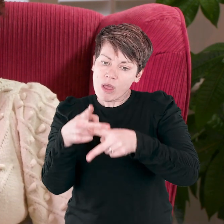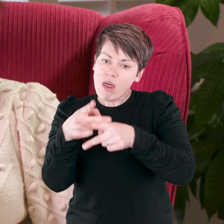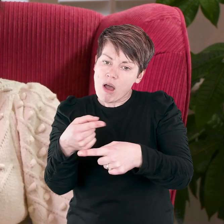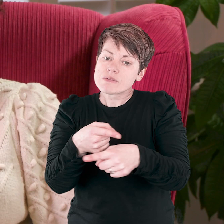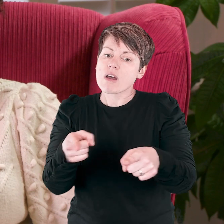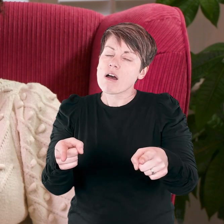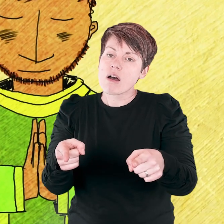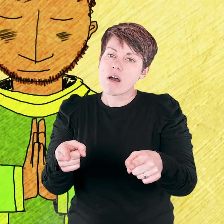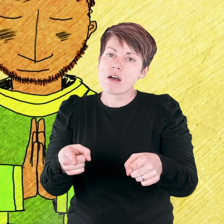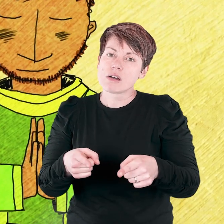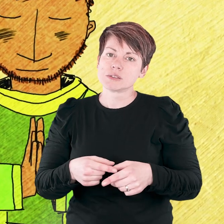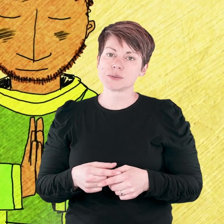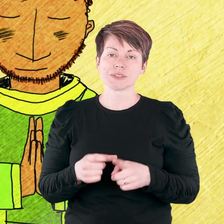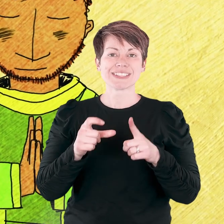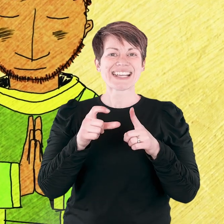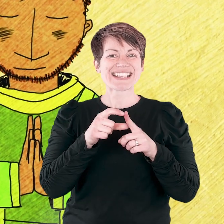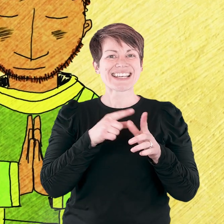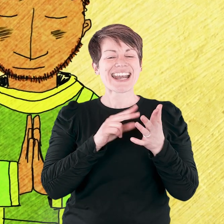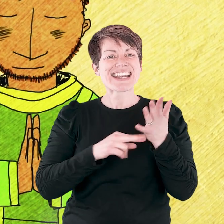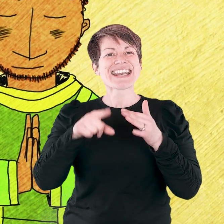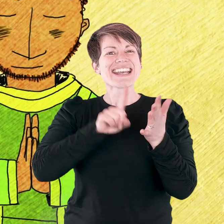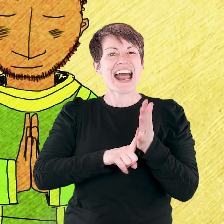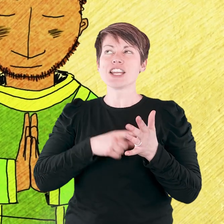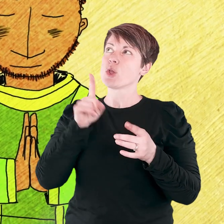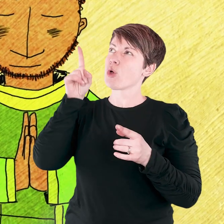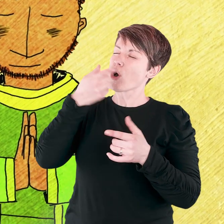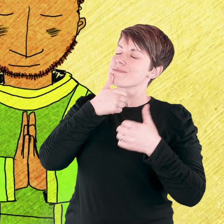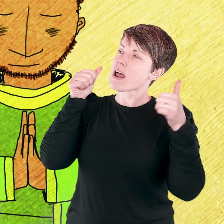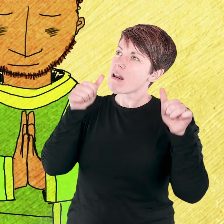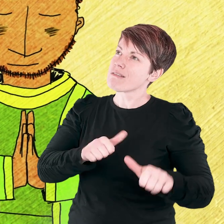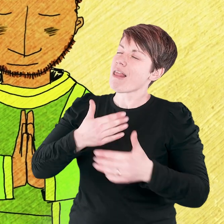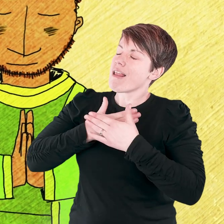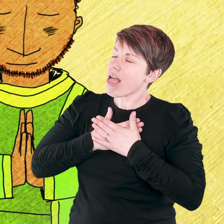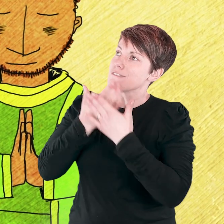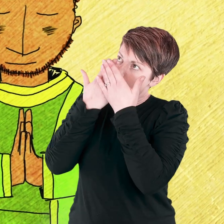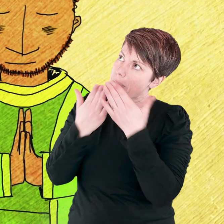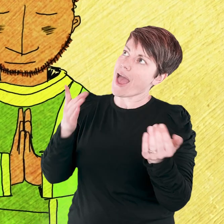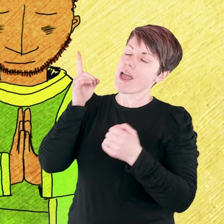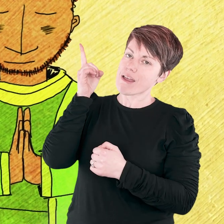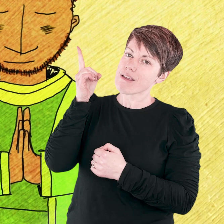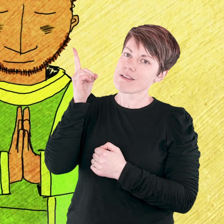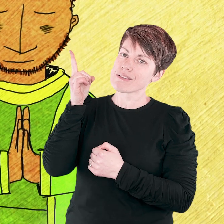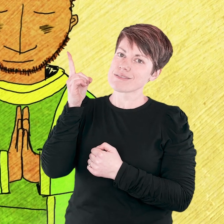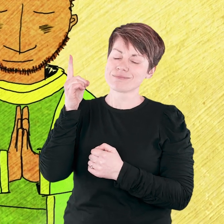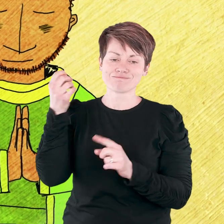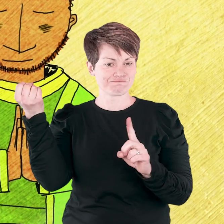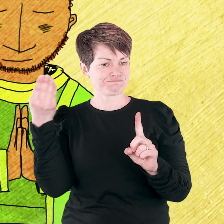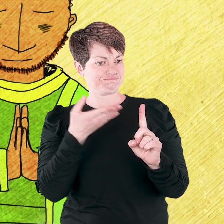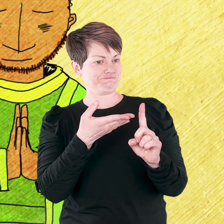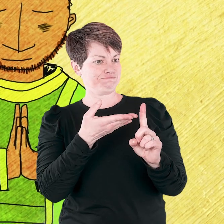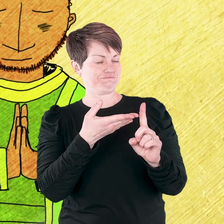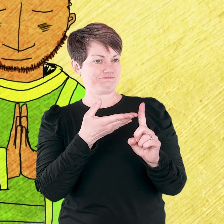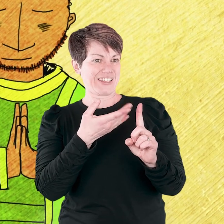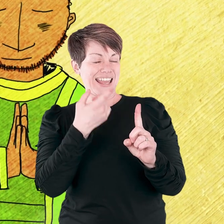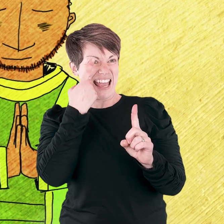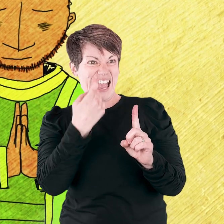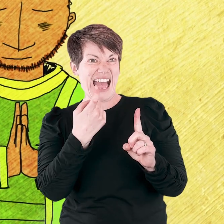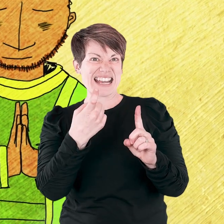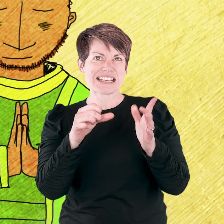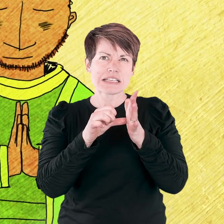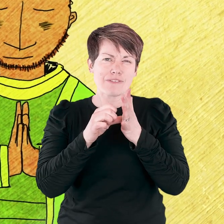looking after them. Daniel loved God and obeyed him. Now God made Daniel able to understand